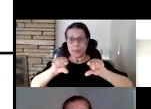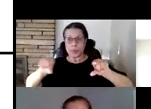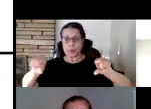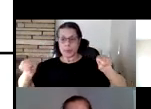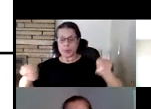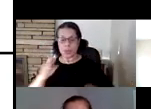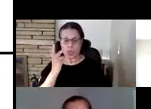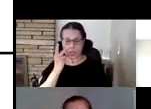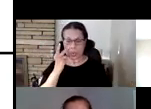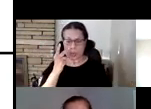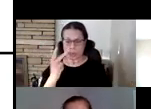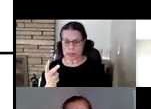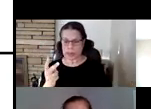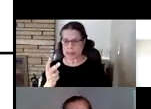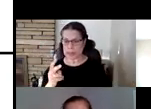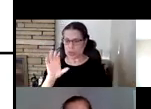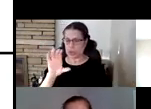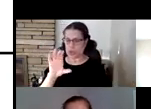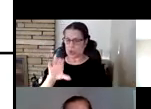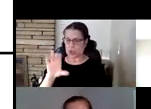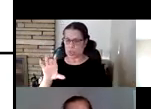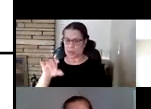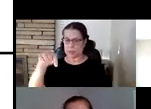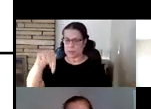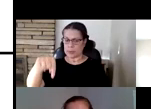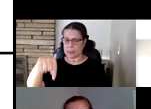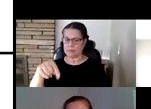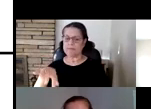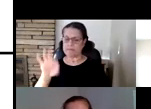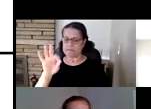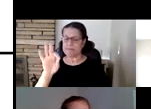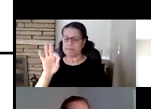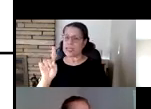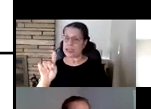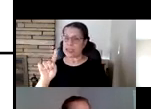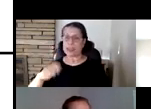button, which should be at the bottom of your screen to get them started.